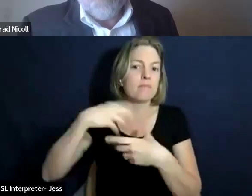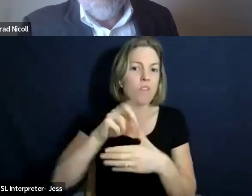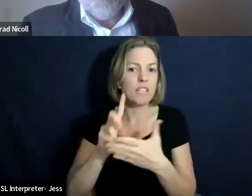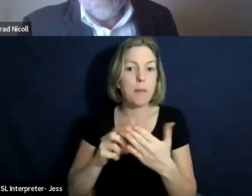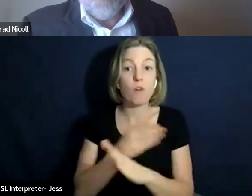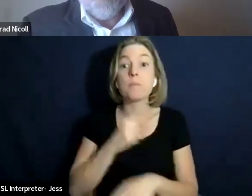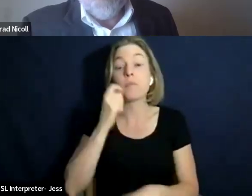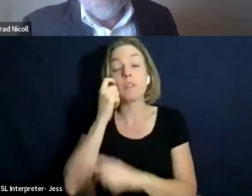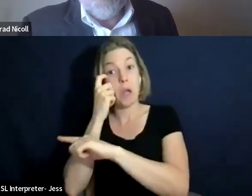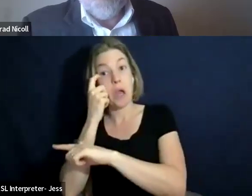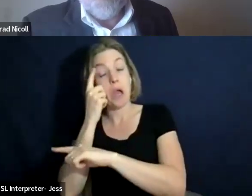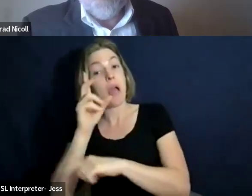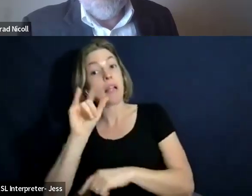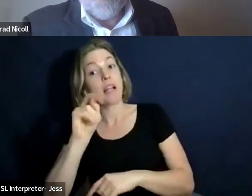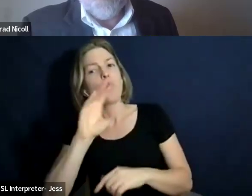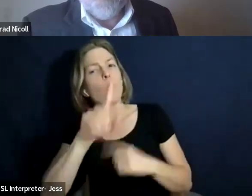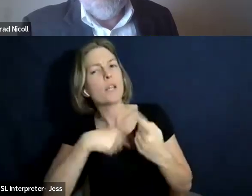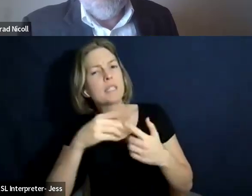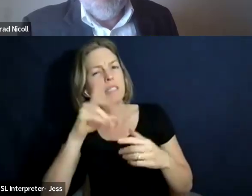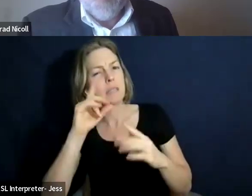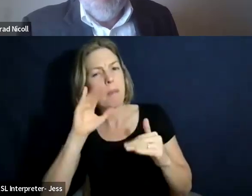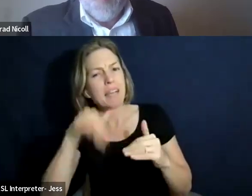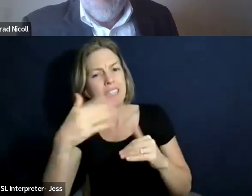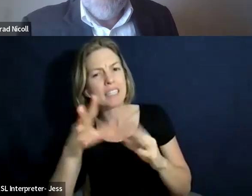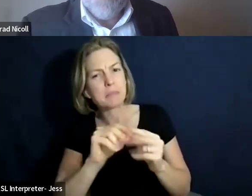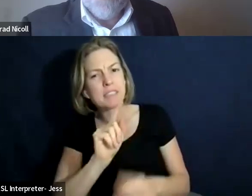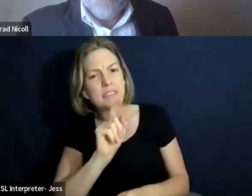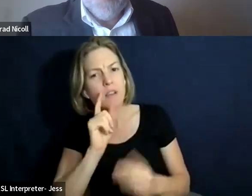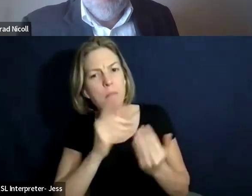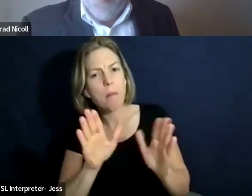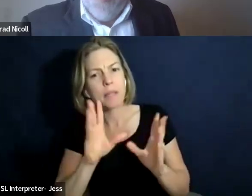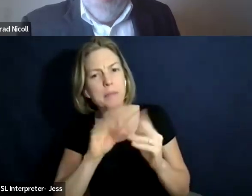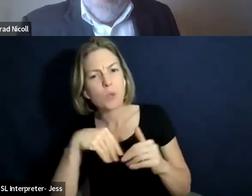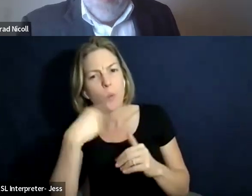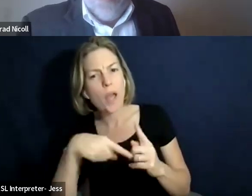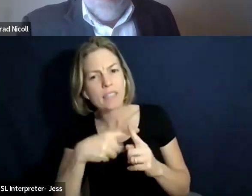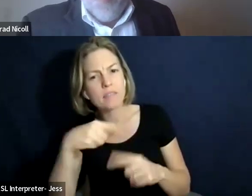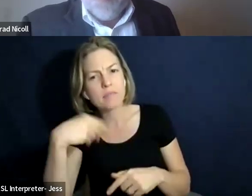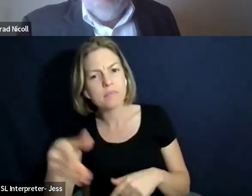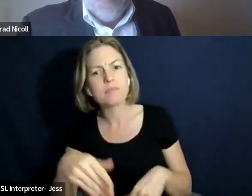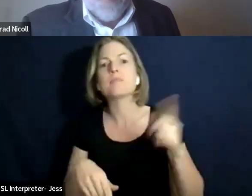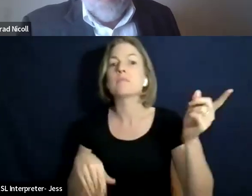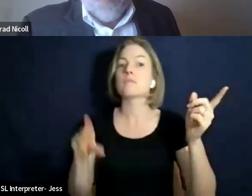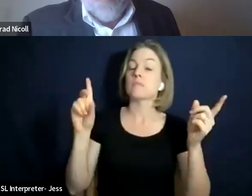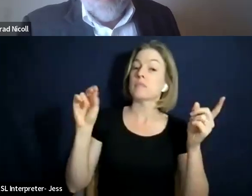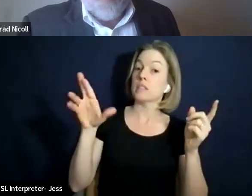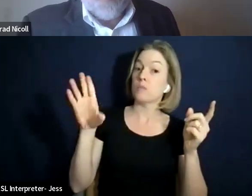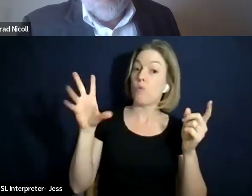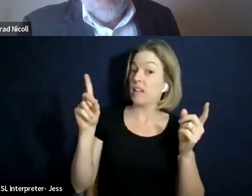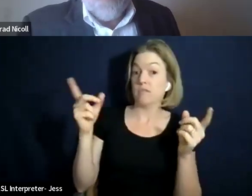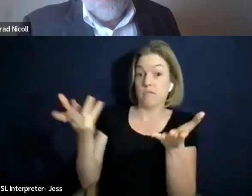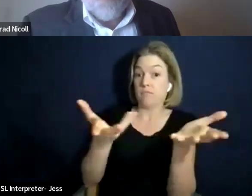when do you expect the next meeting to happen, for public meeting? We'd be open to what you